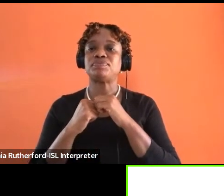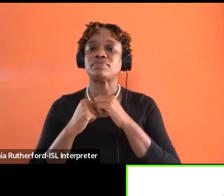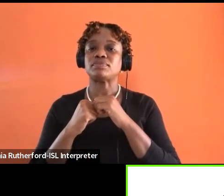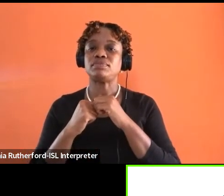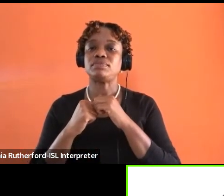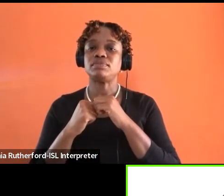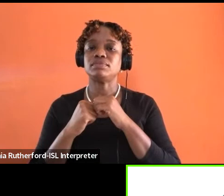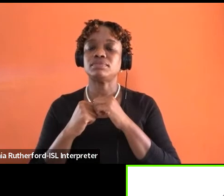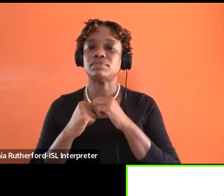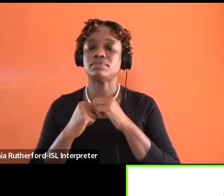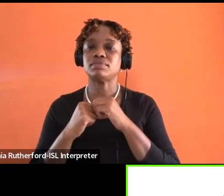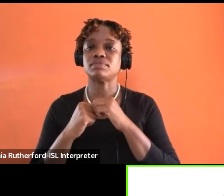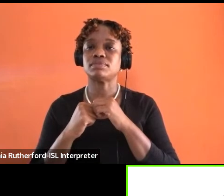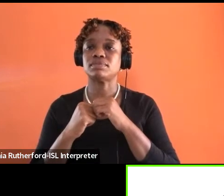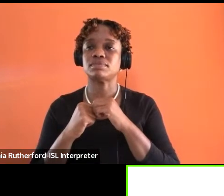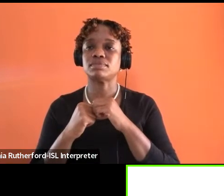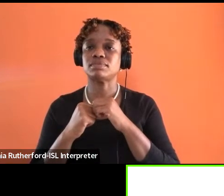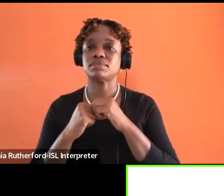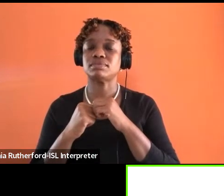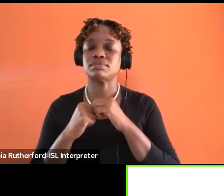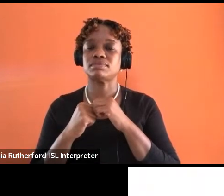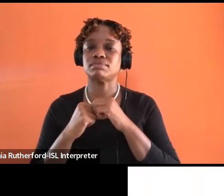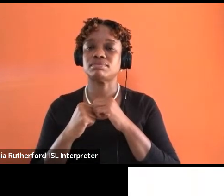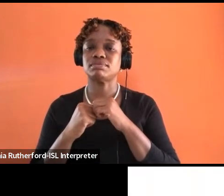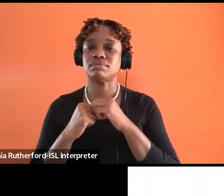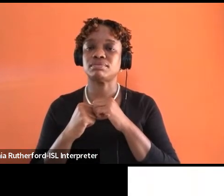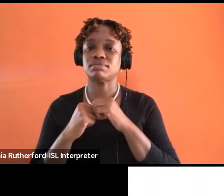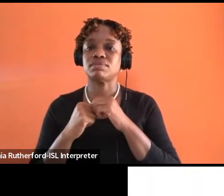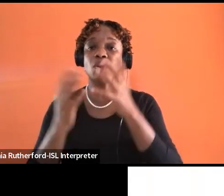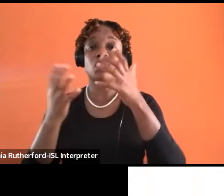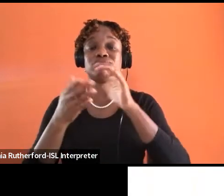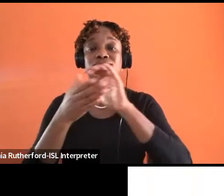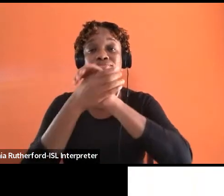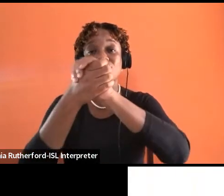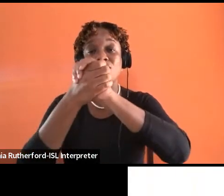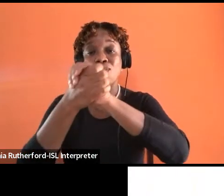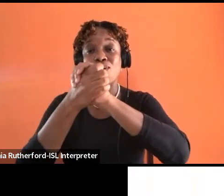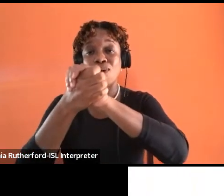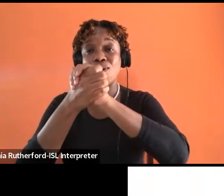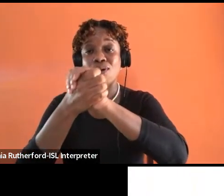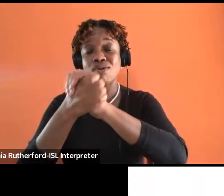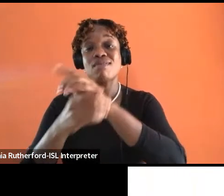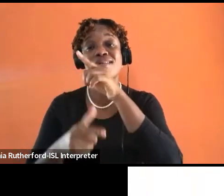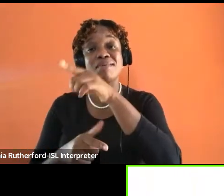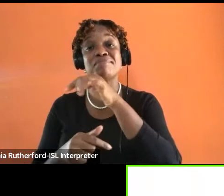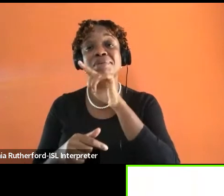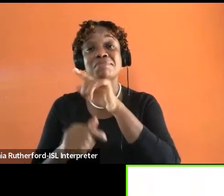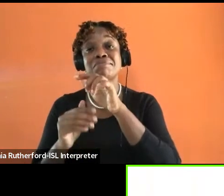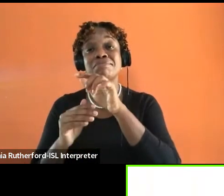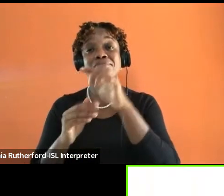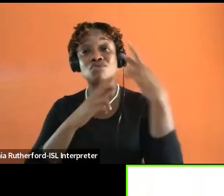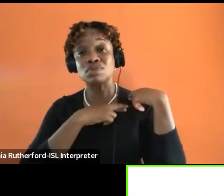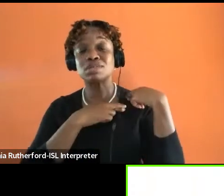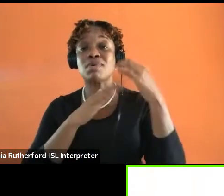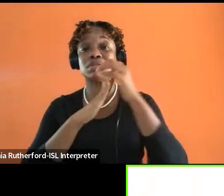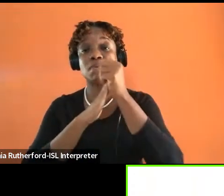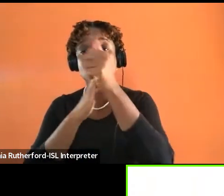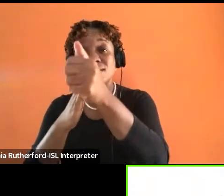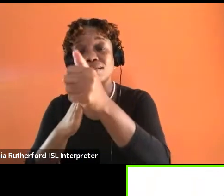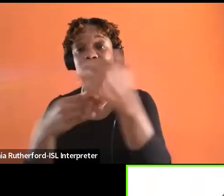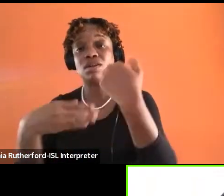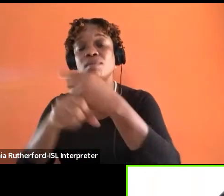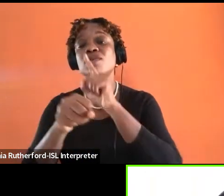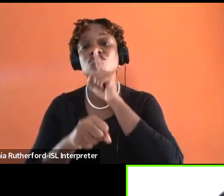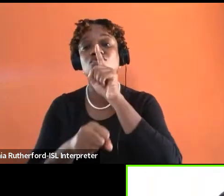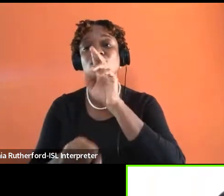in dentistry. And I really want to congratulate him for leading the way in ensuring that the